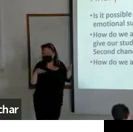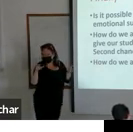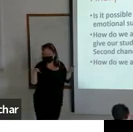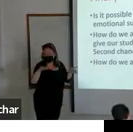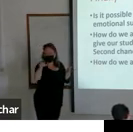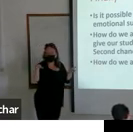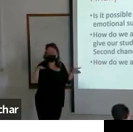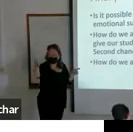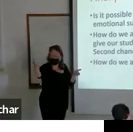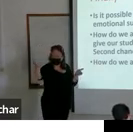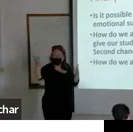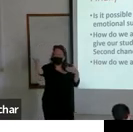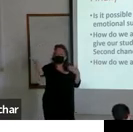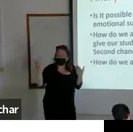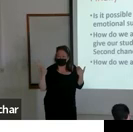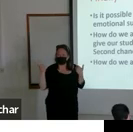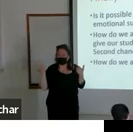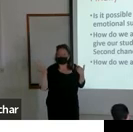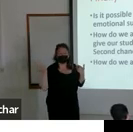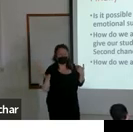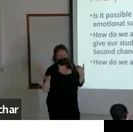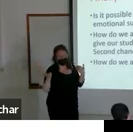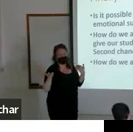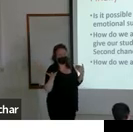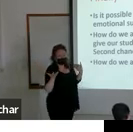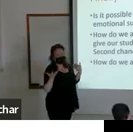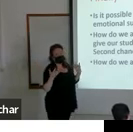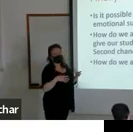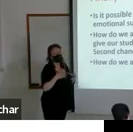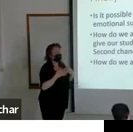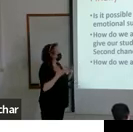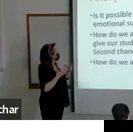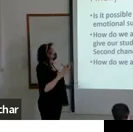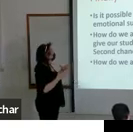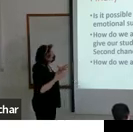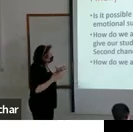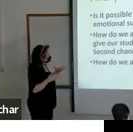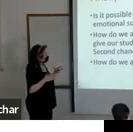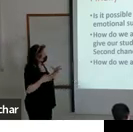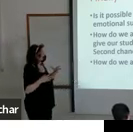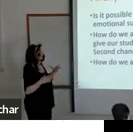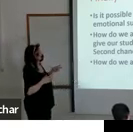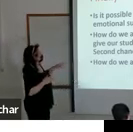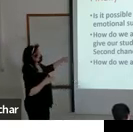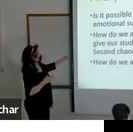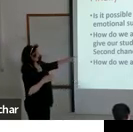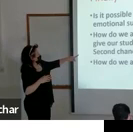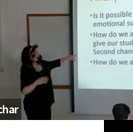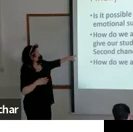the question that was raised here, how do we do it in large groups? Okay, how do we create this report in large groups?